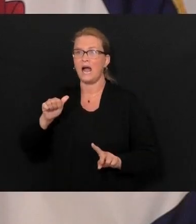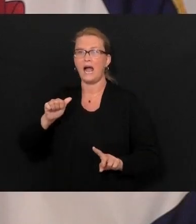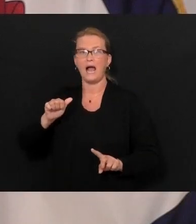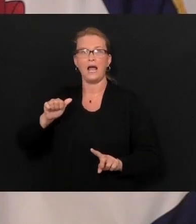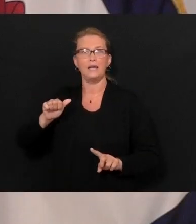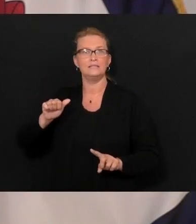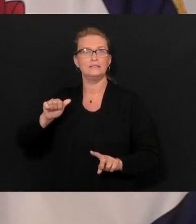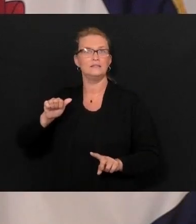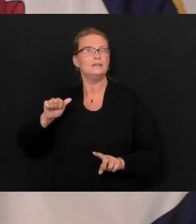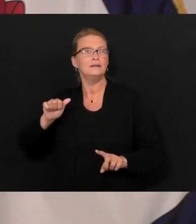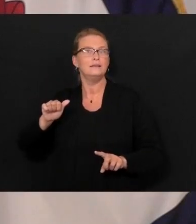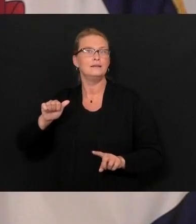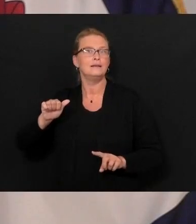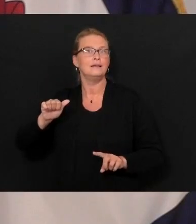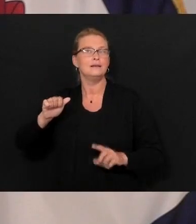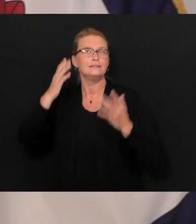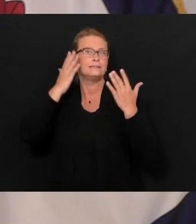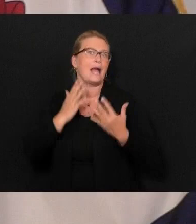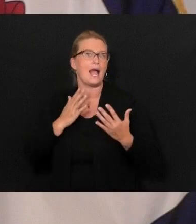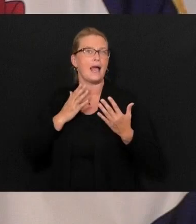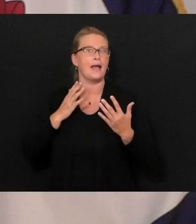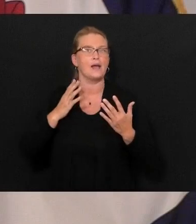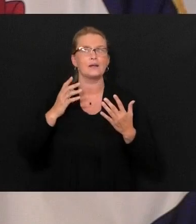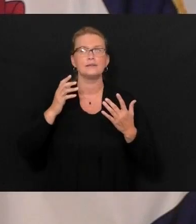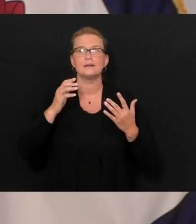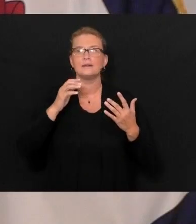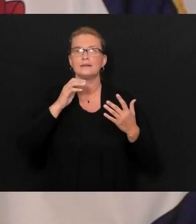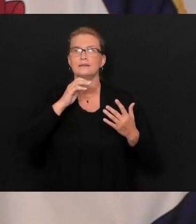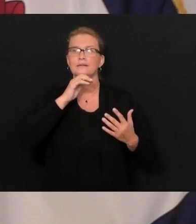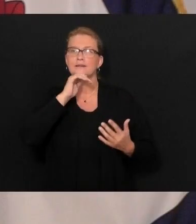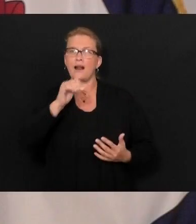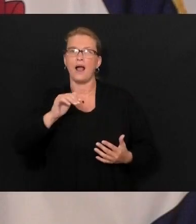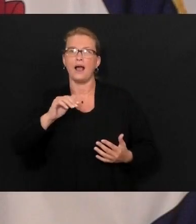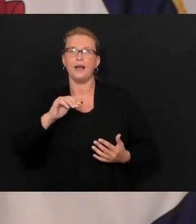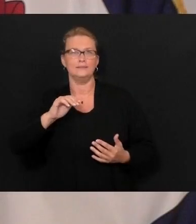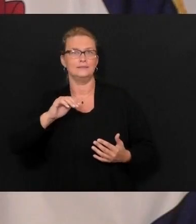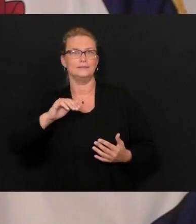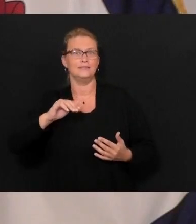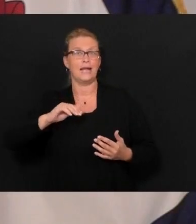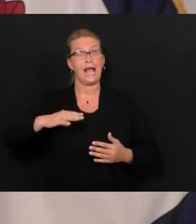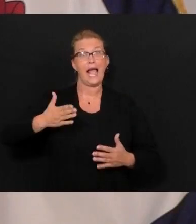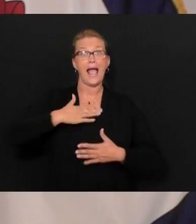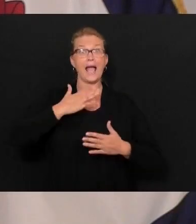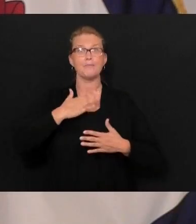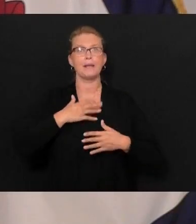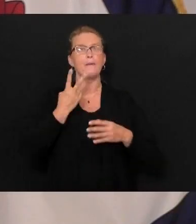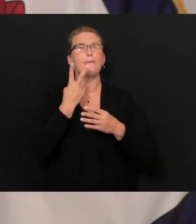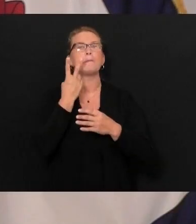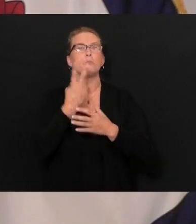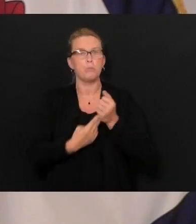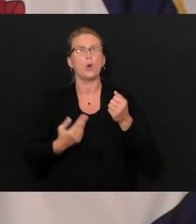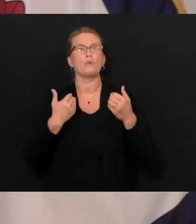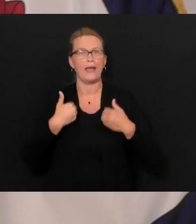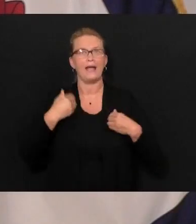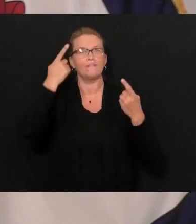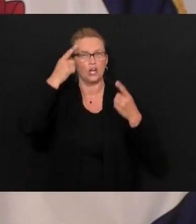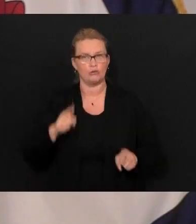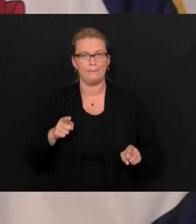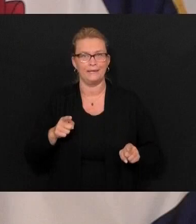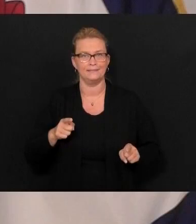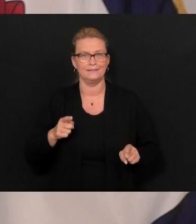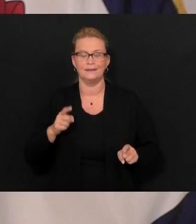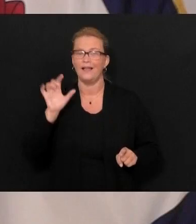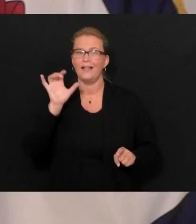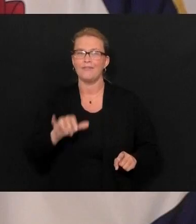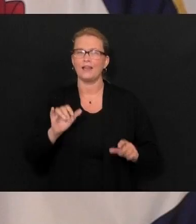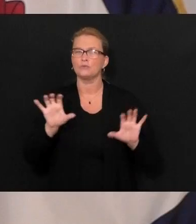but they're not surely sad, and both sides are walking away with an agreement. And so that's what we're trying